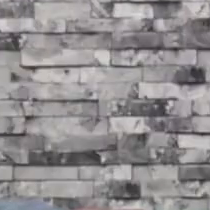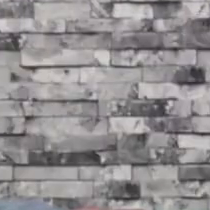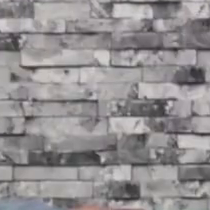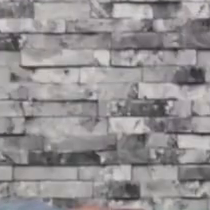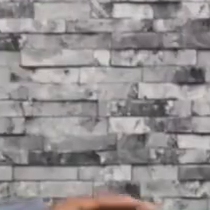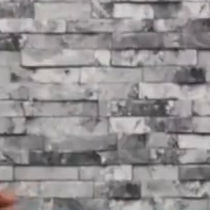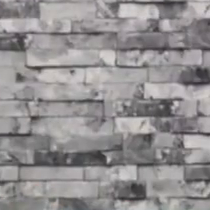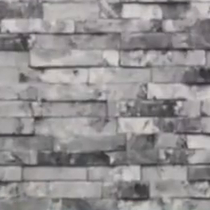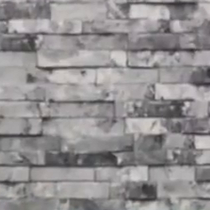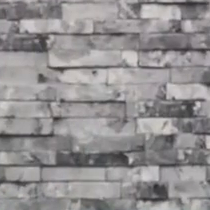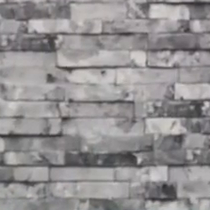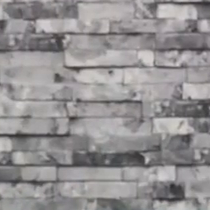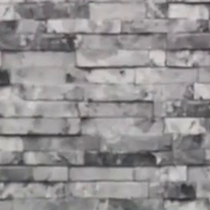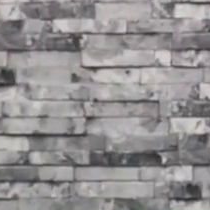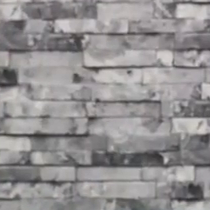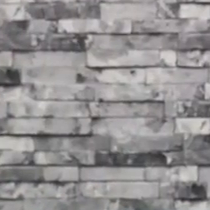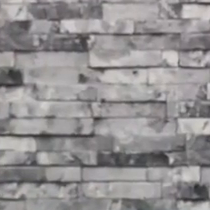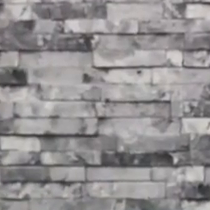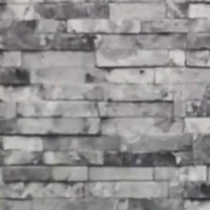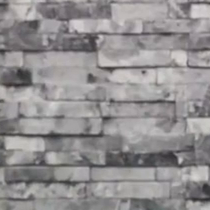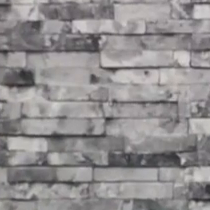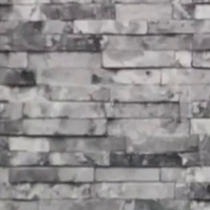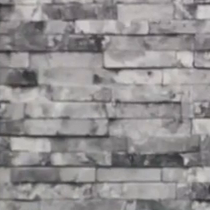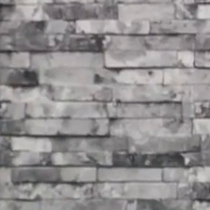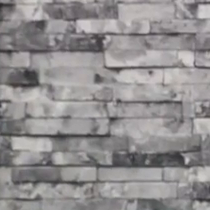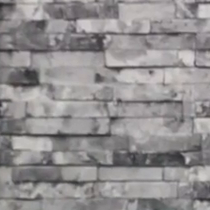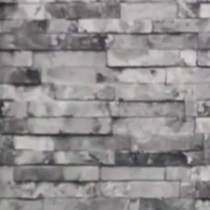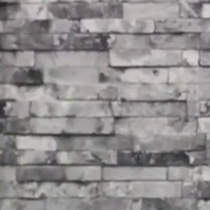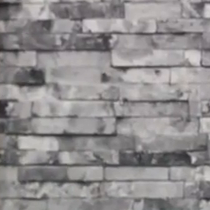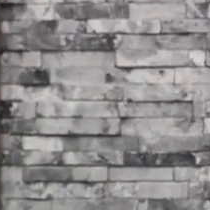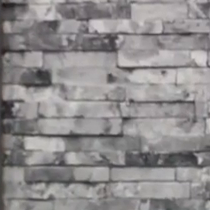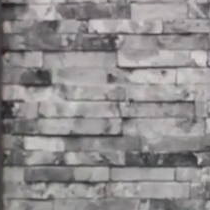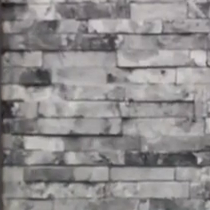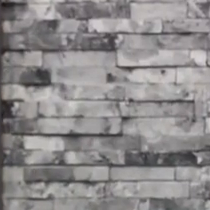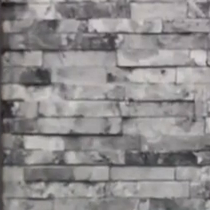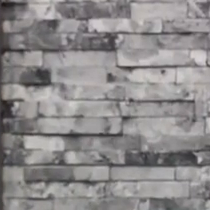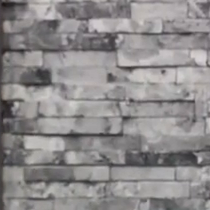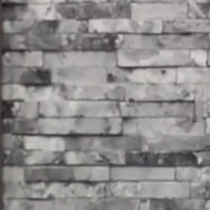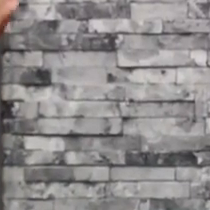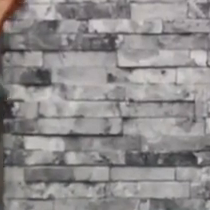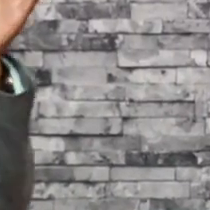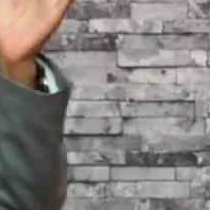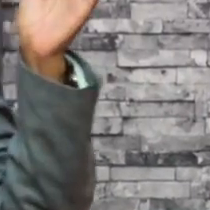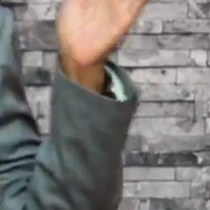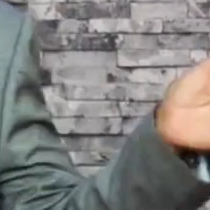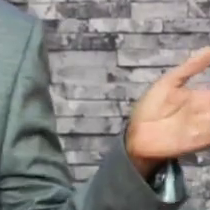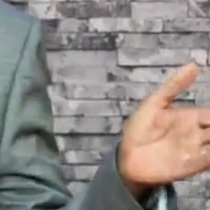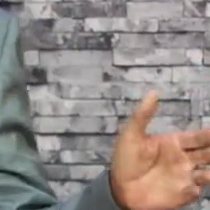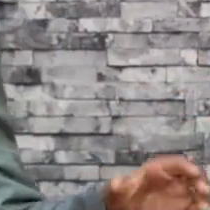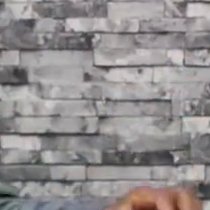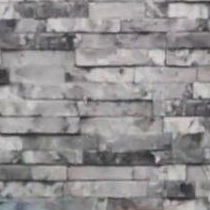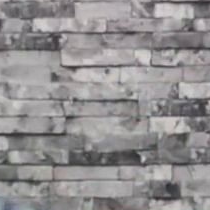I drove madhiri. It is the whole total sum. Ya kwamba hiyo yote ukamilifu wake. Waganduwa